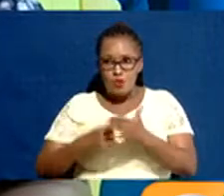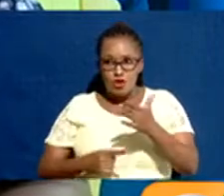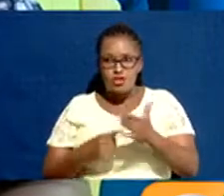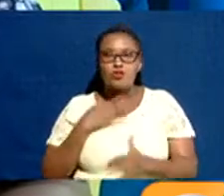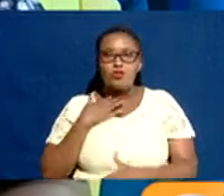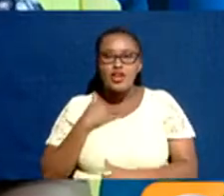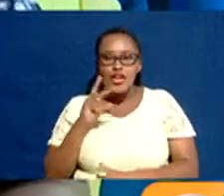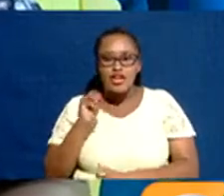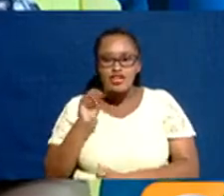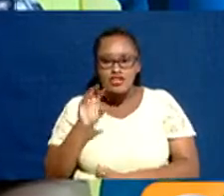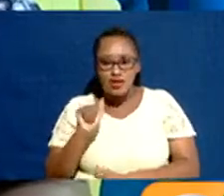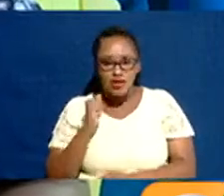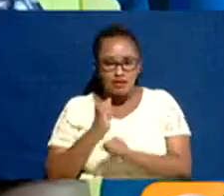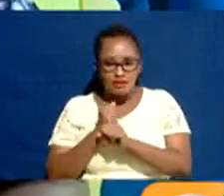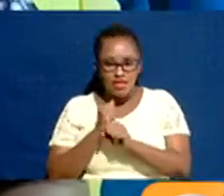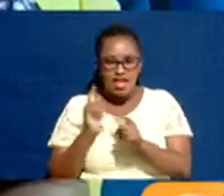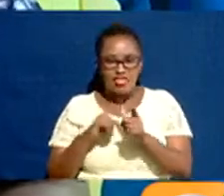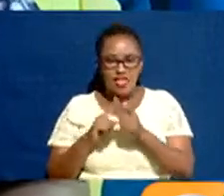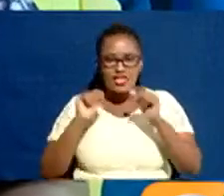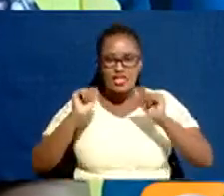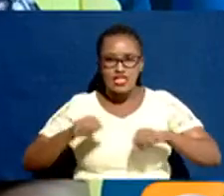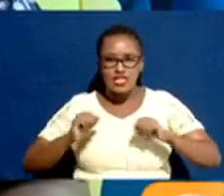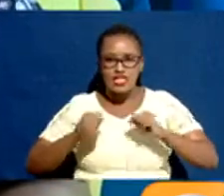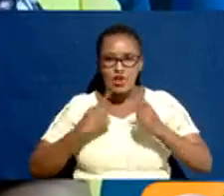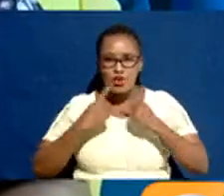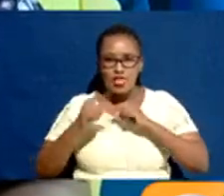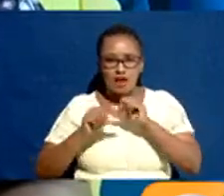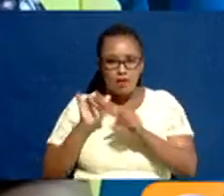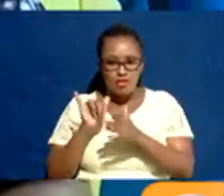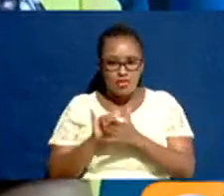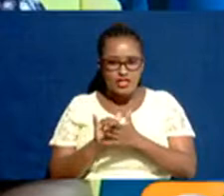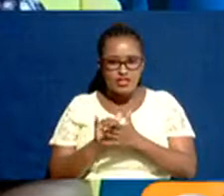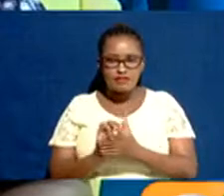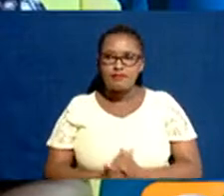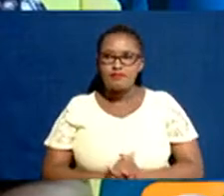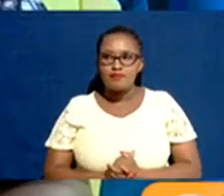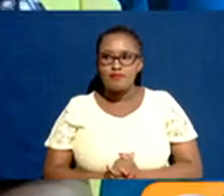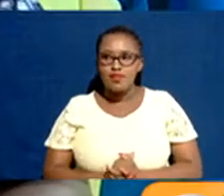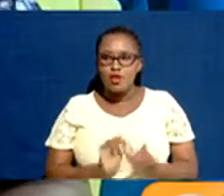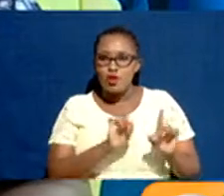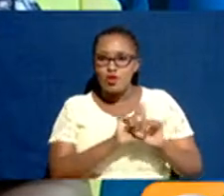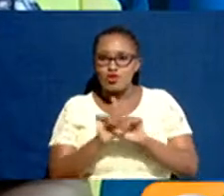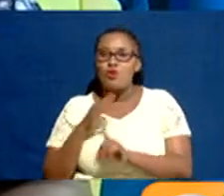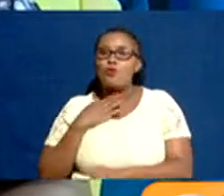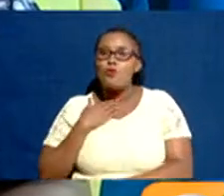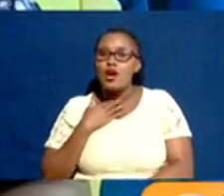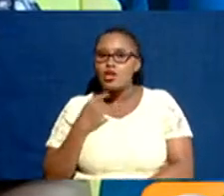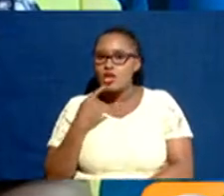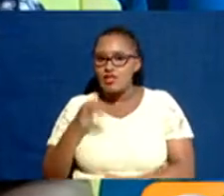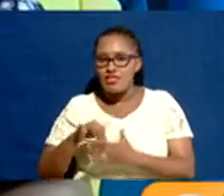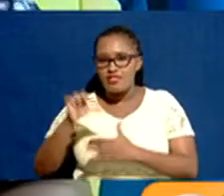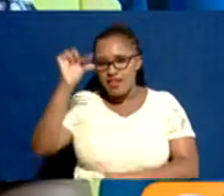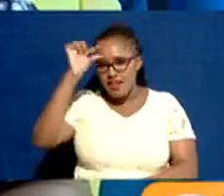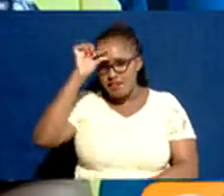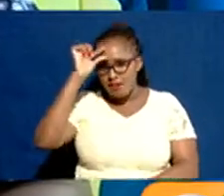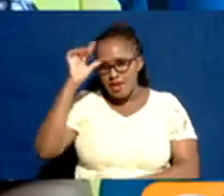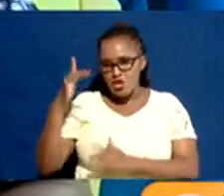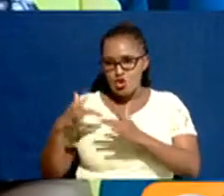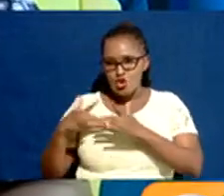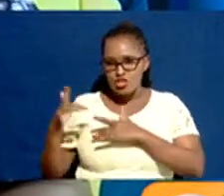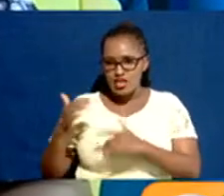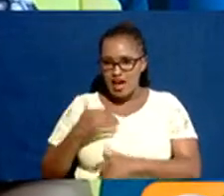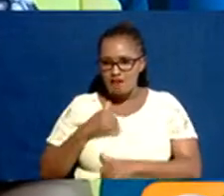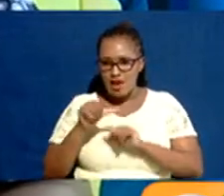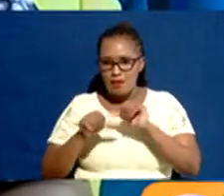the CS Davis Churchill, I'll be able to talk on it. I want to say that the government is concerned about the